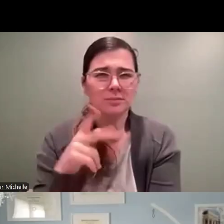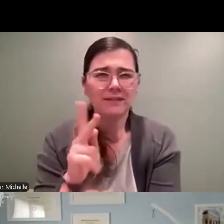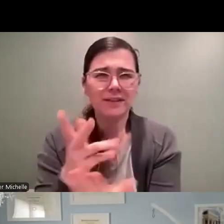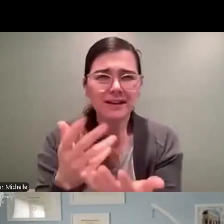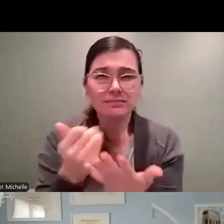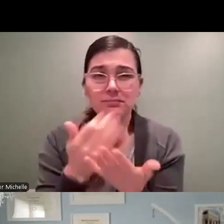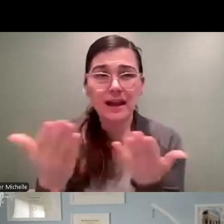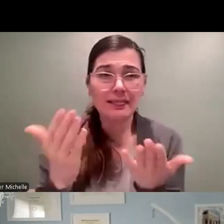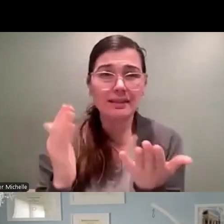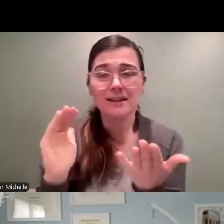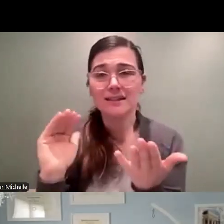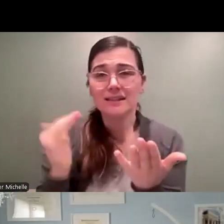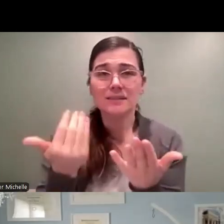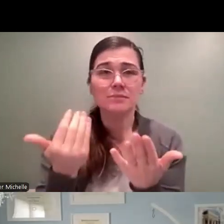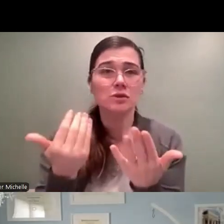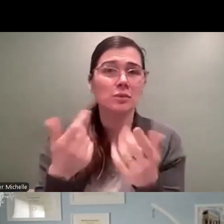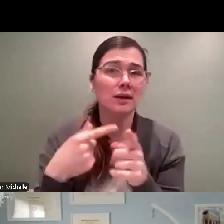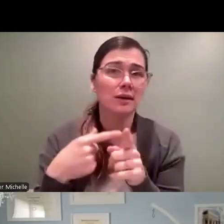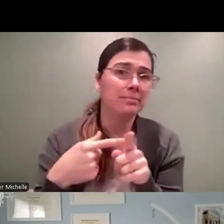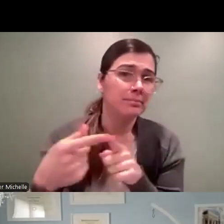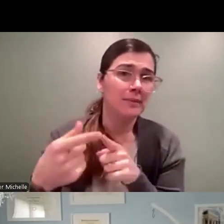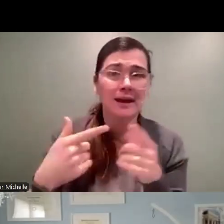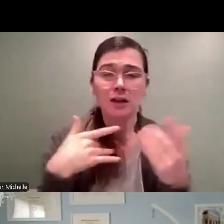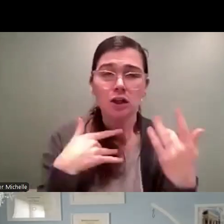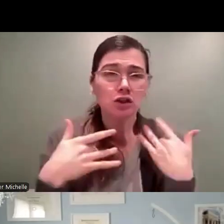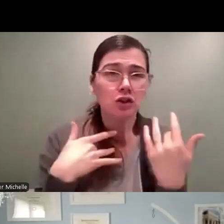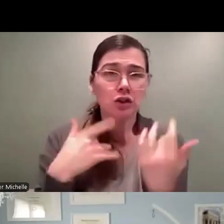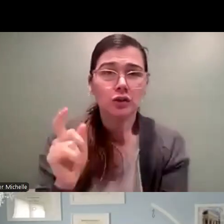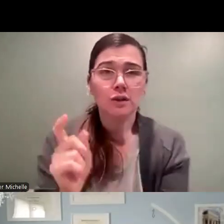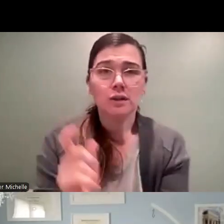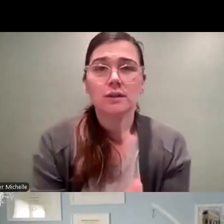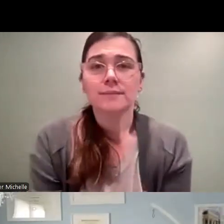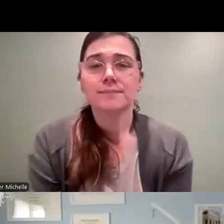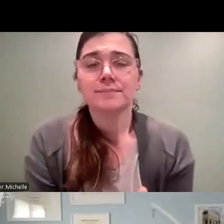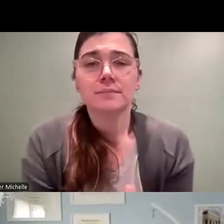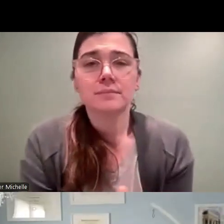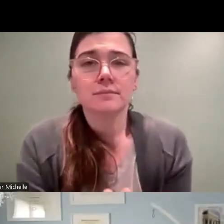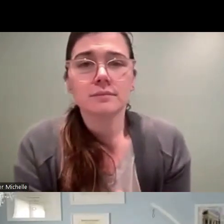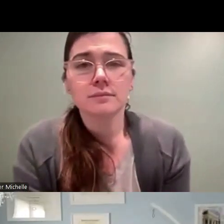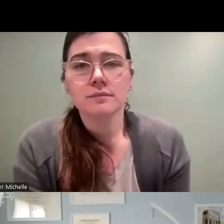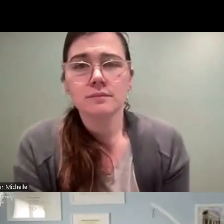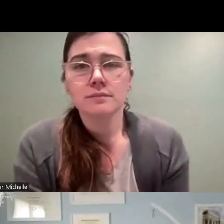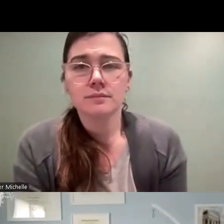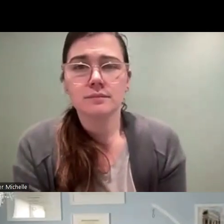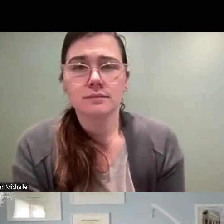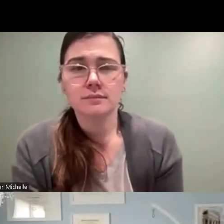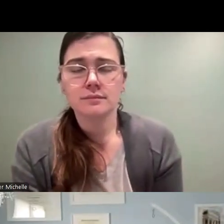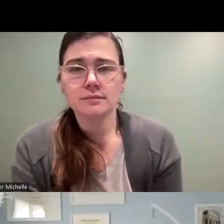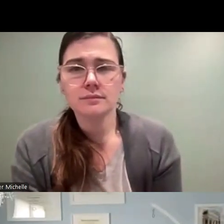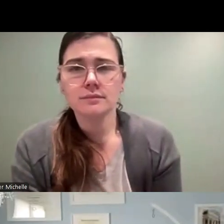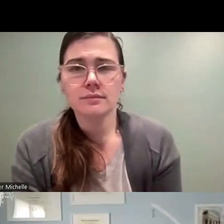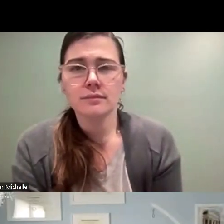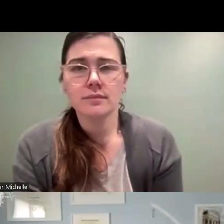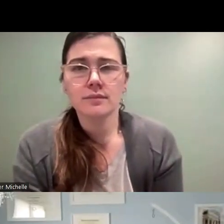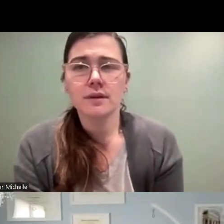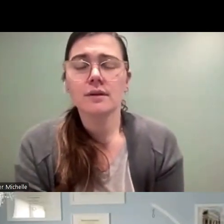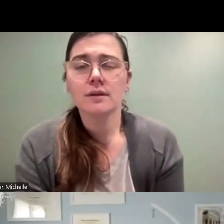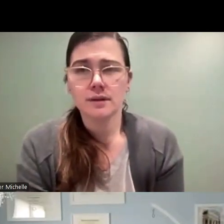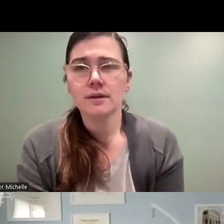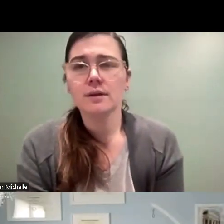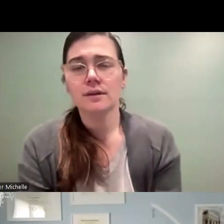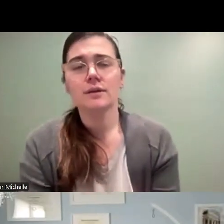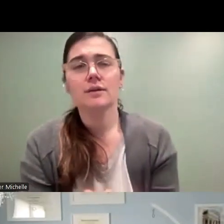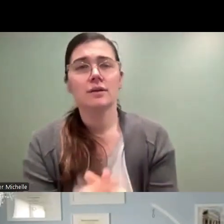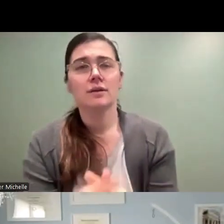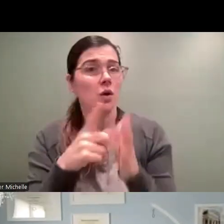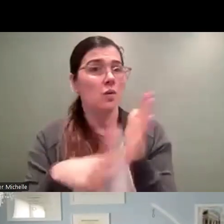really seems to be a main concern? I think, well, what we really were trying to address in